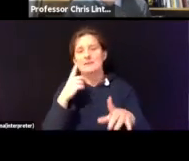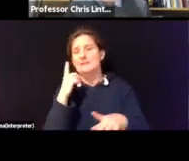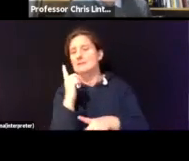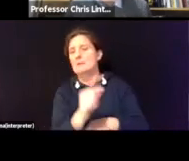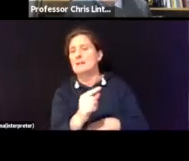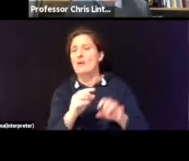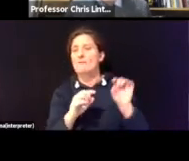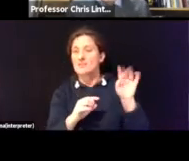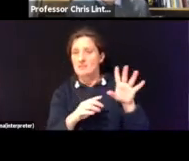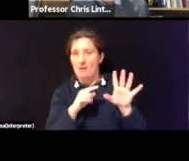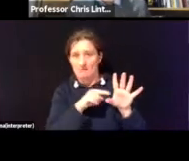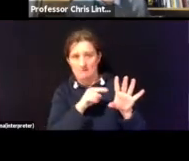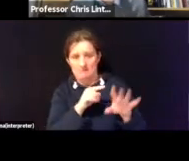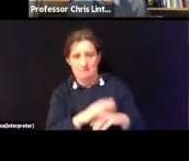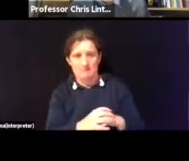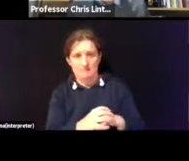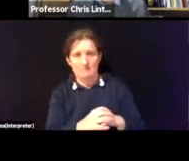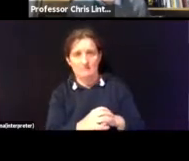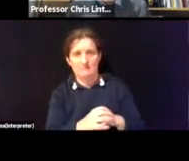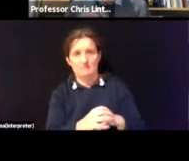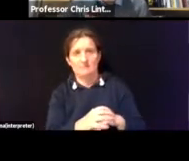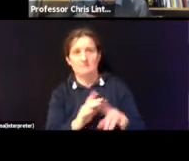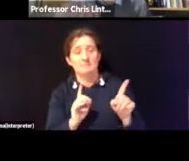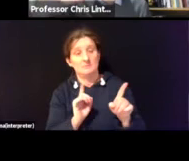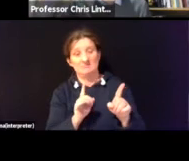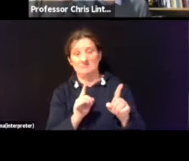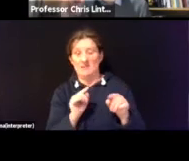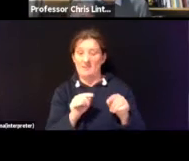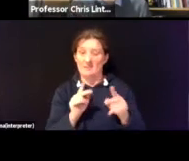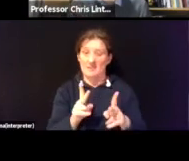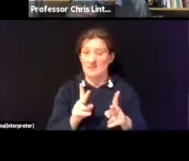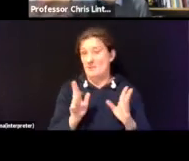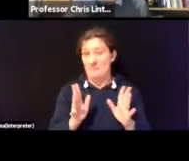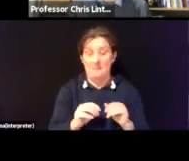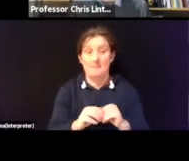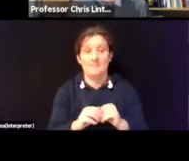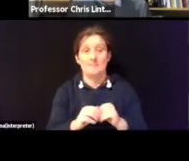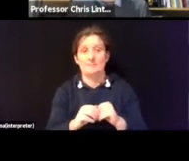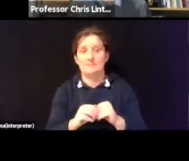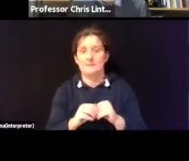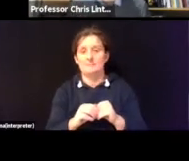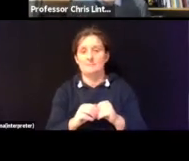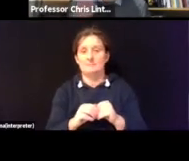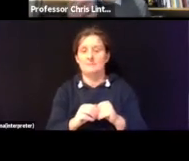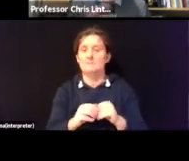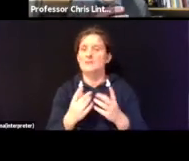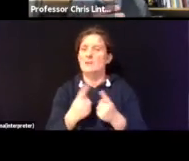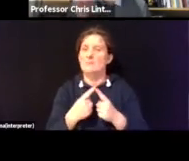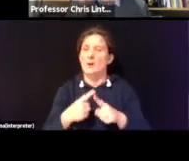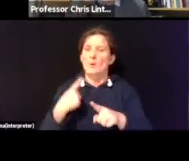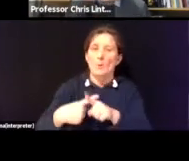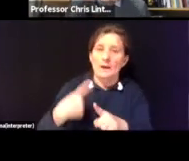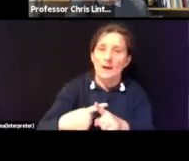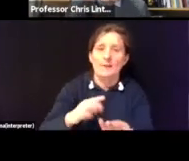in the plane of the system. And what that does is, because as something accelerates and decelerates, you get